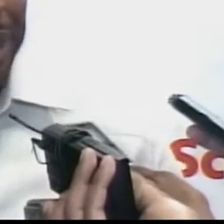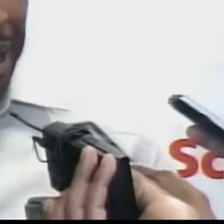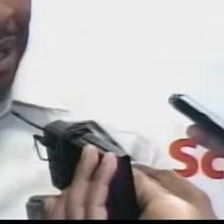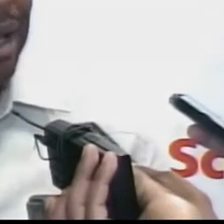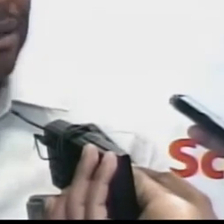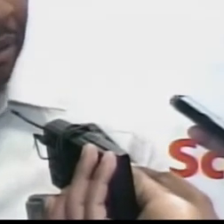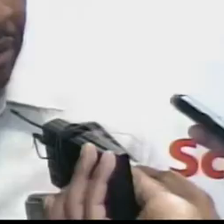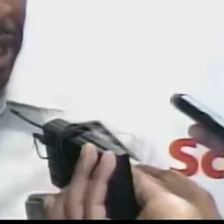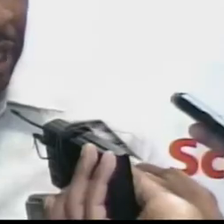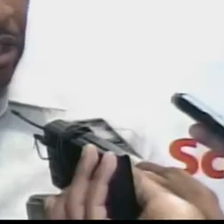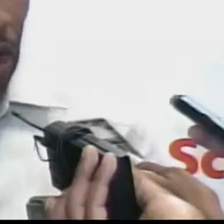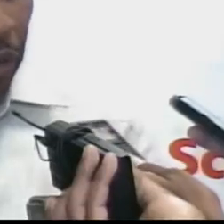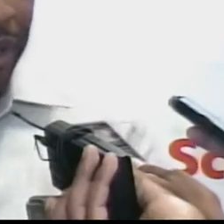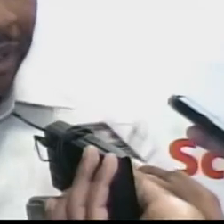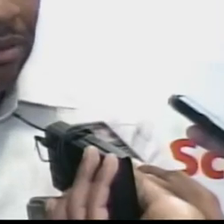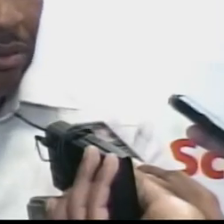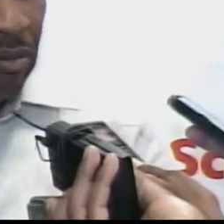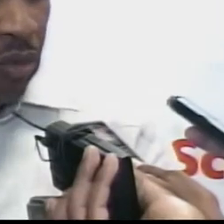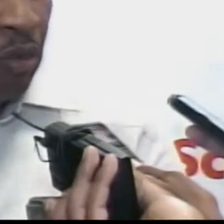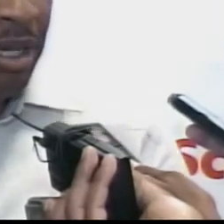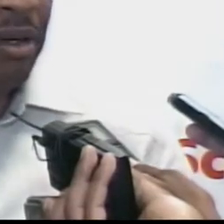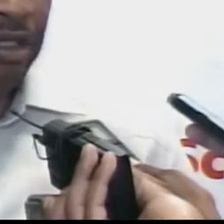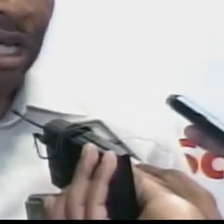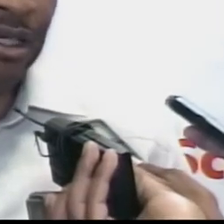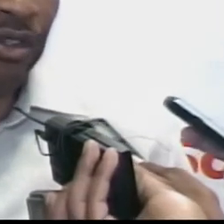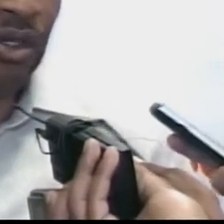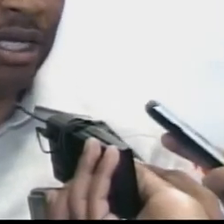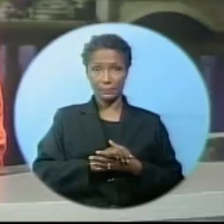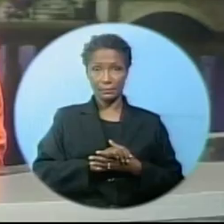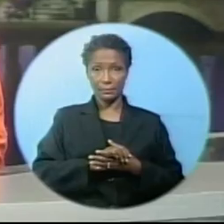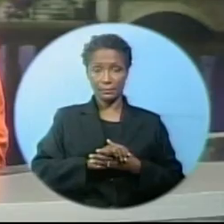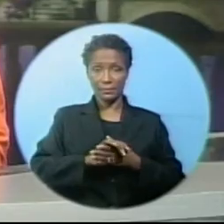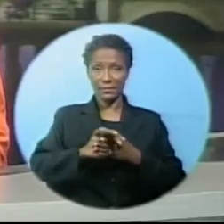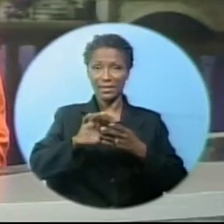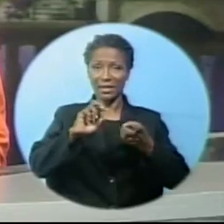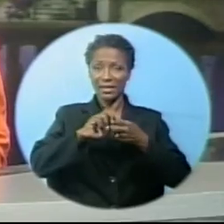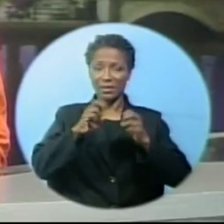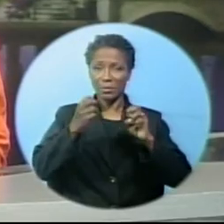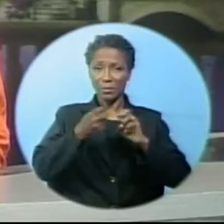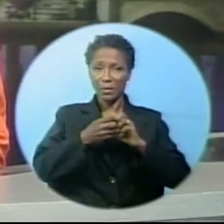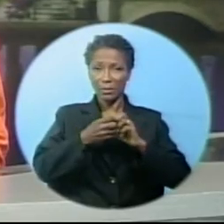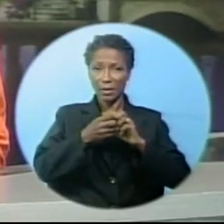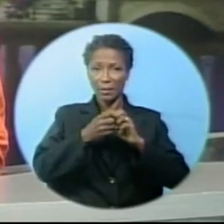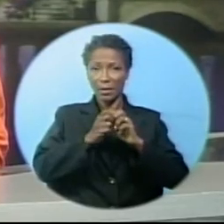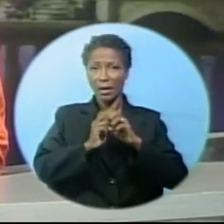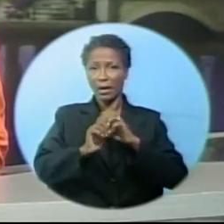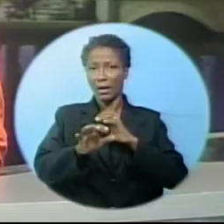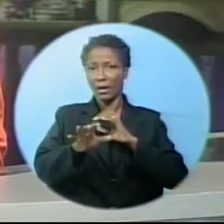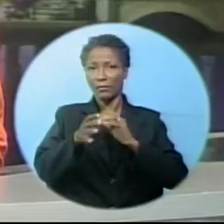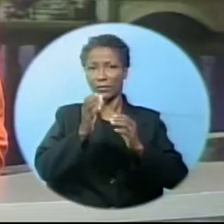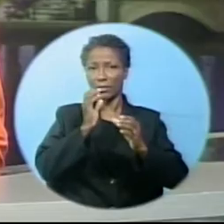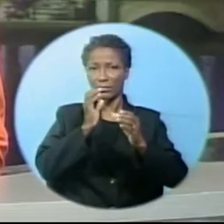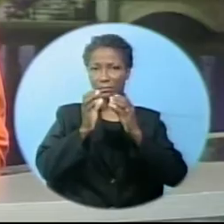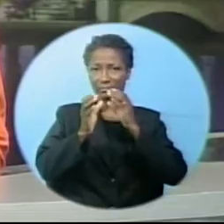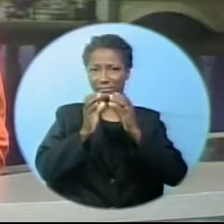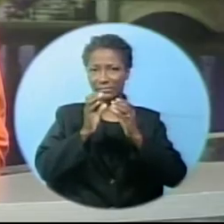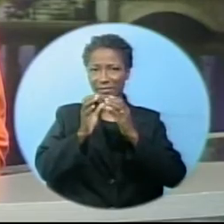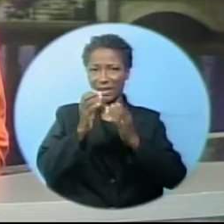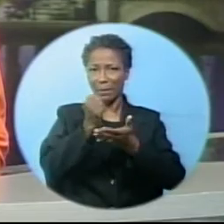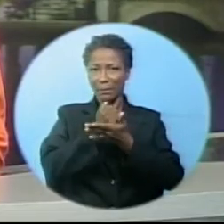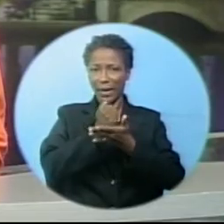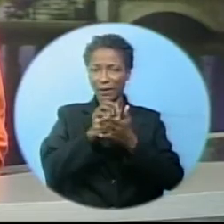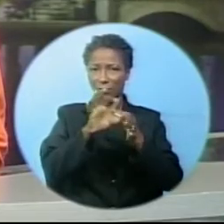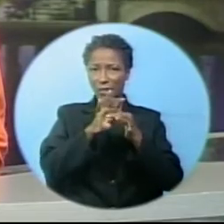that we get that it does not create too big of a challenge. The issue of declining correspondent banking